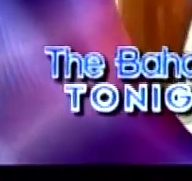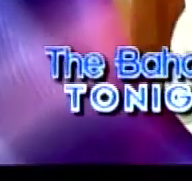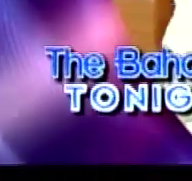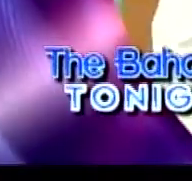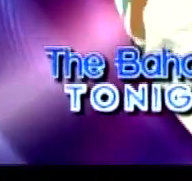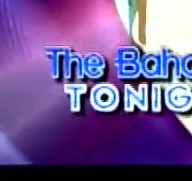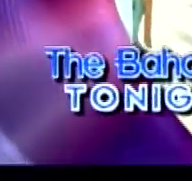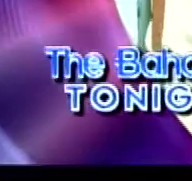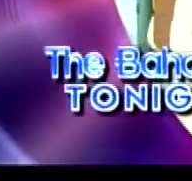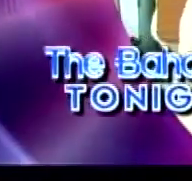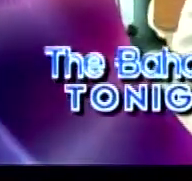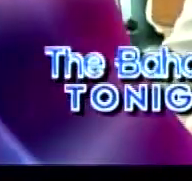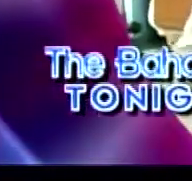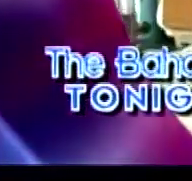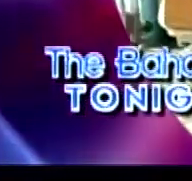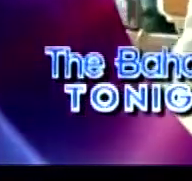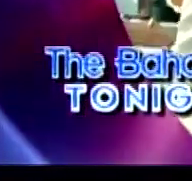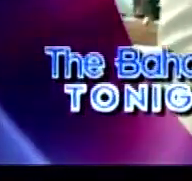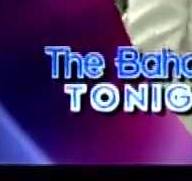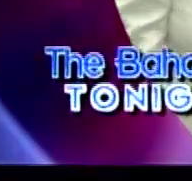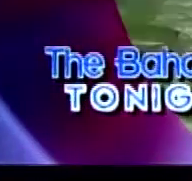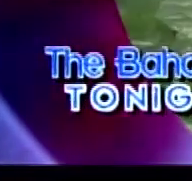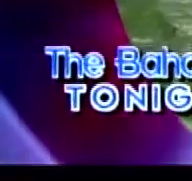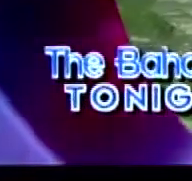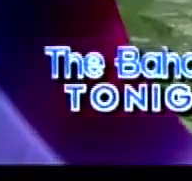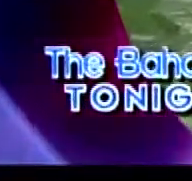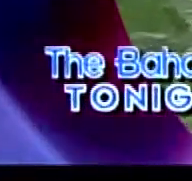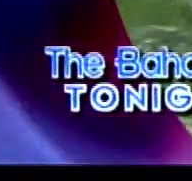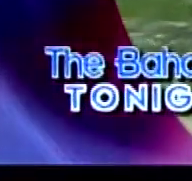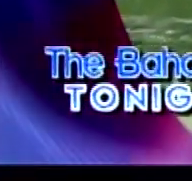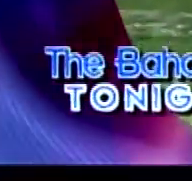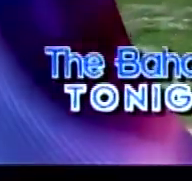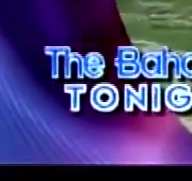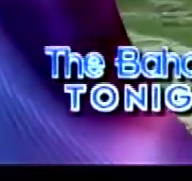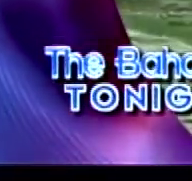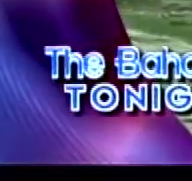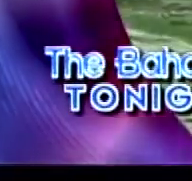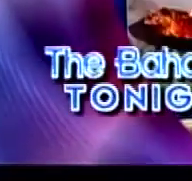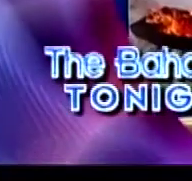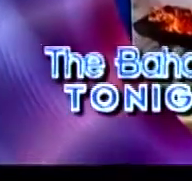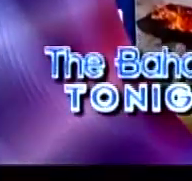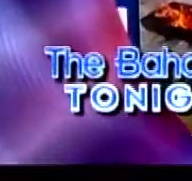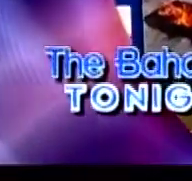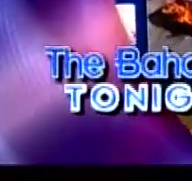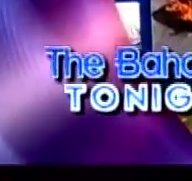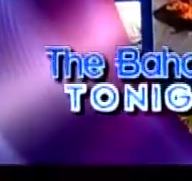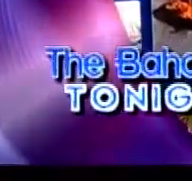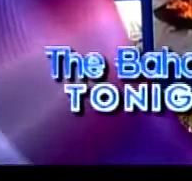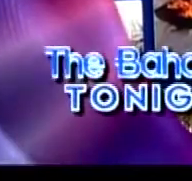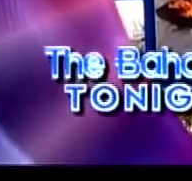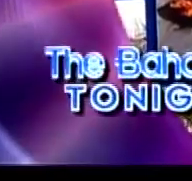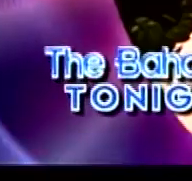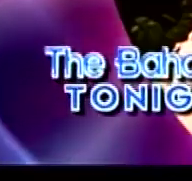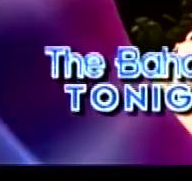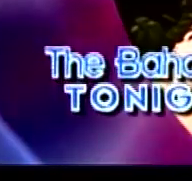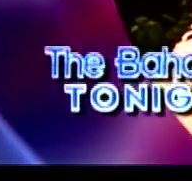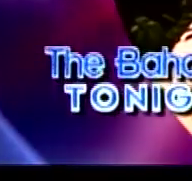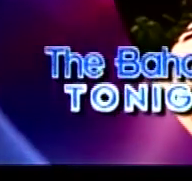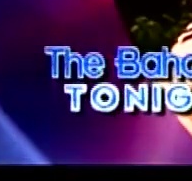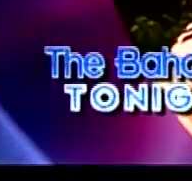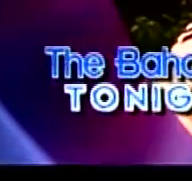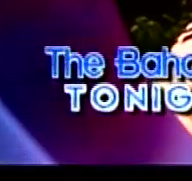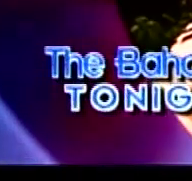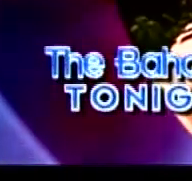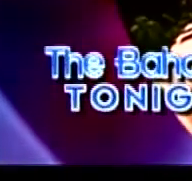tours PMH. We'll give you his prognosis coming up. Hurricane season has started. What NEMA is doing to get ready. We want to